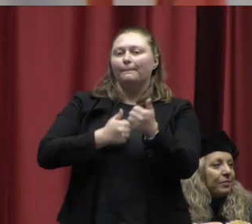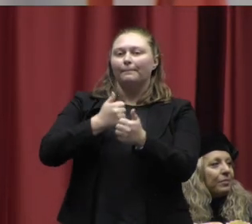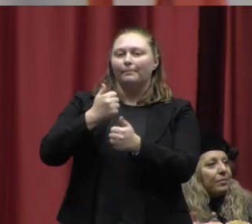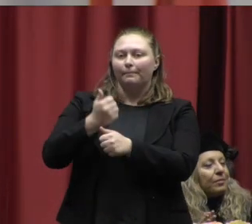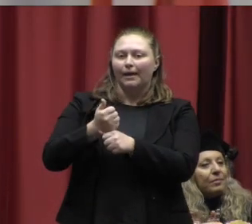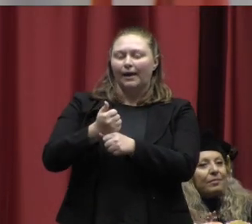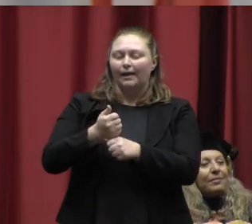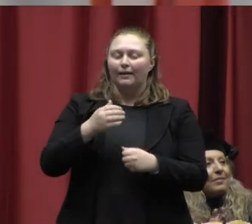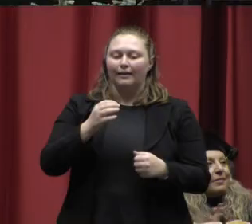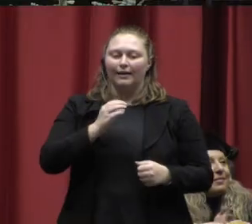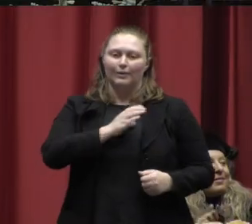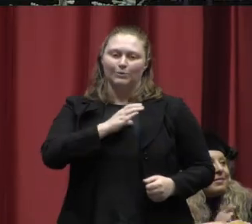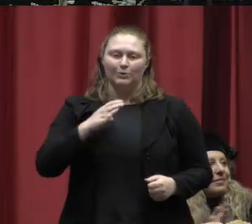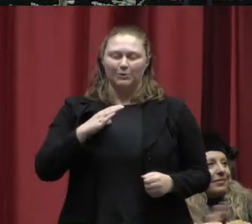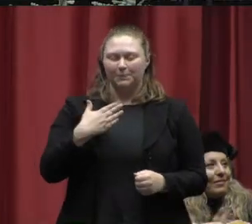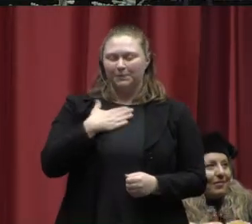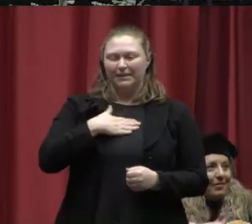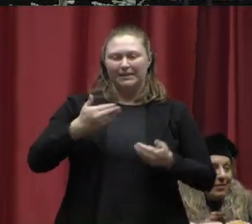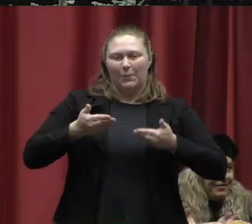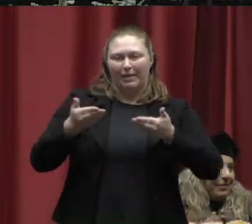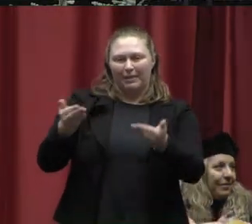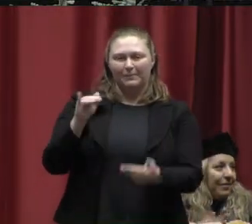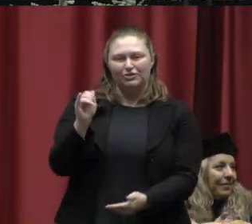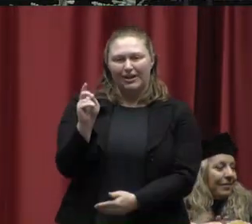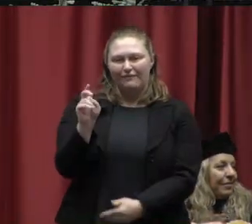welcome Jennifer Brower.